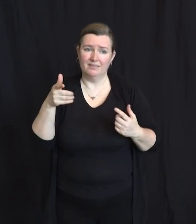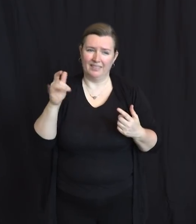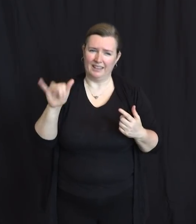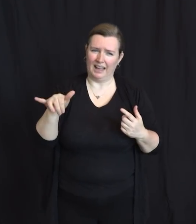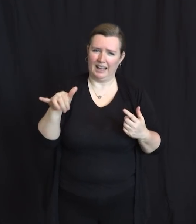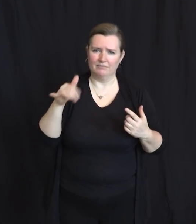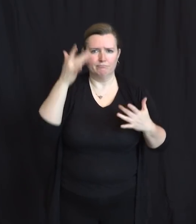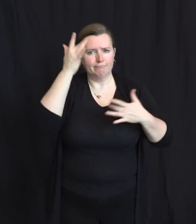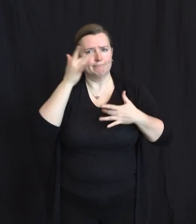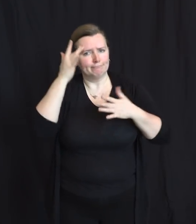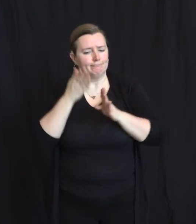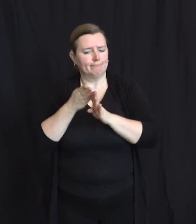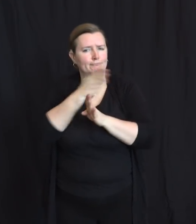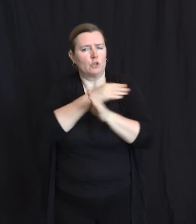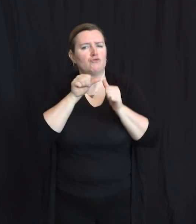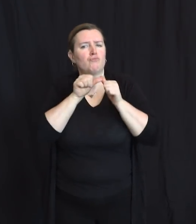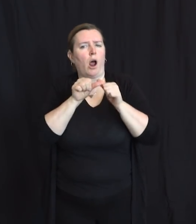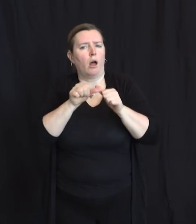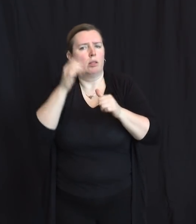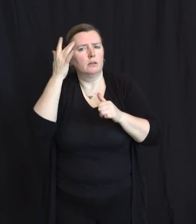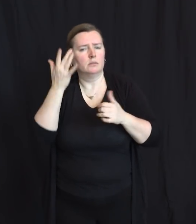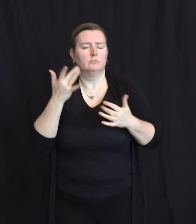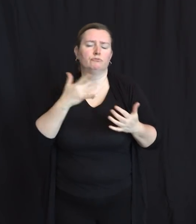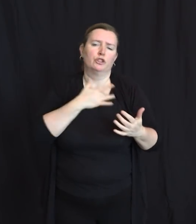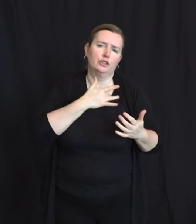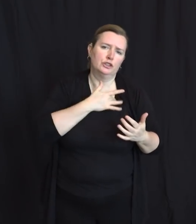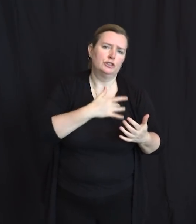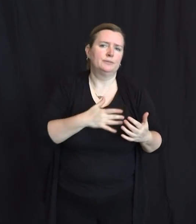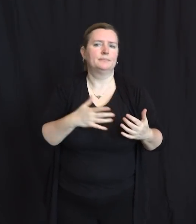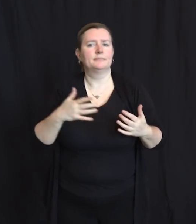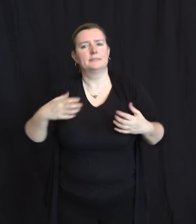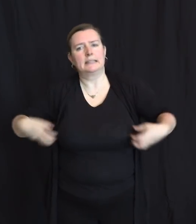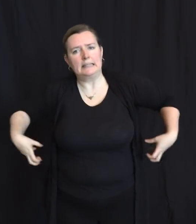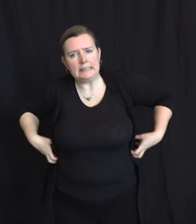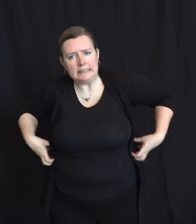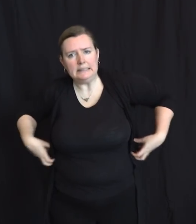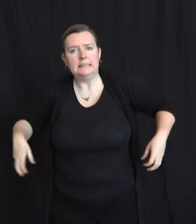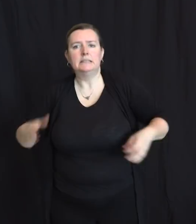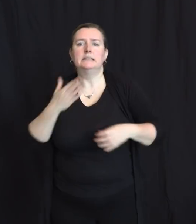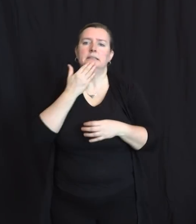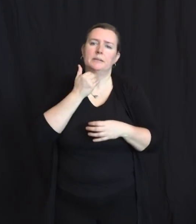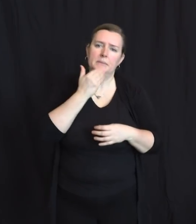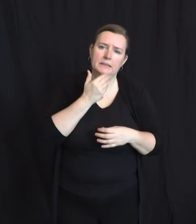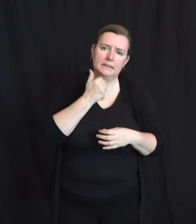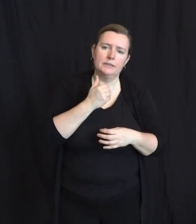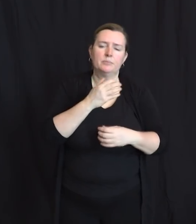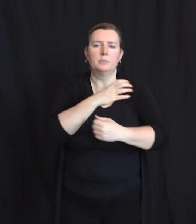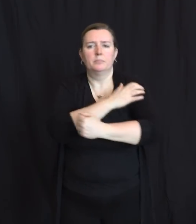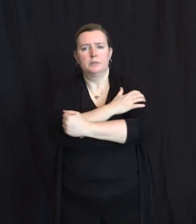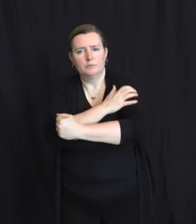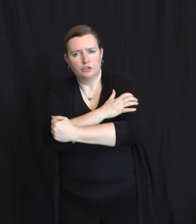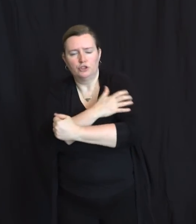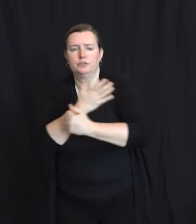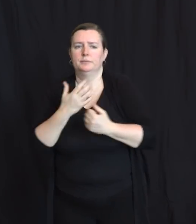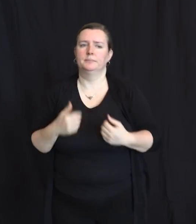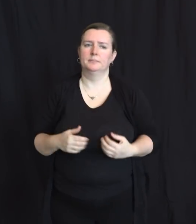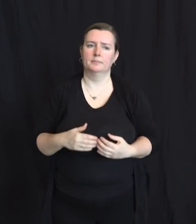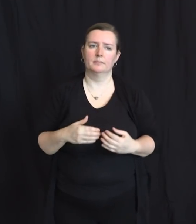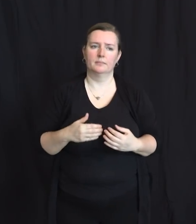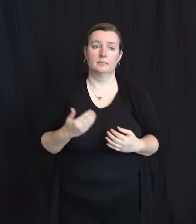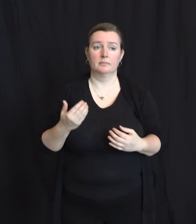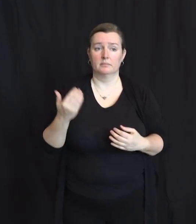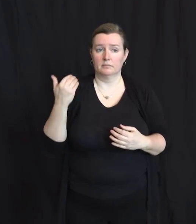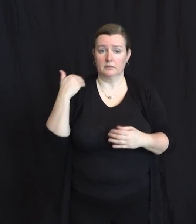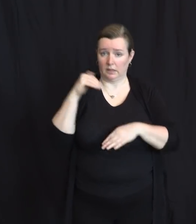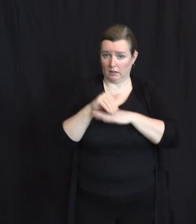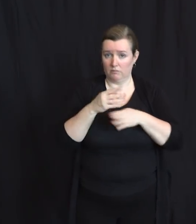conditions. Today we report 7,240 hospitalizations last night, basically flat over the